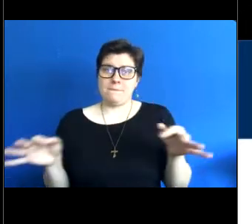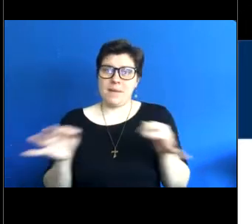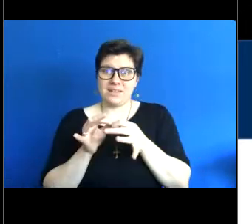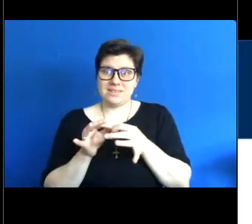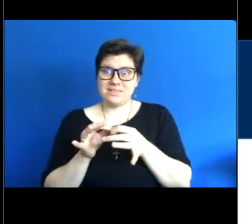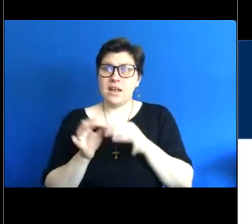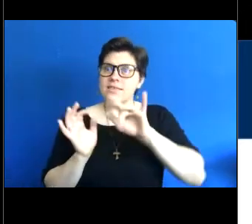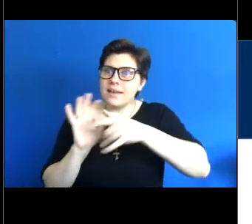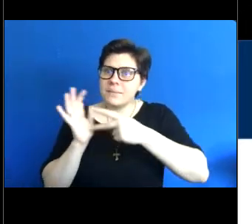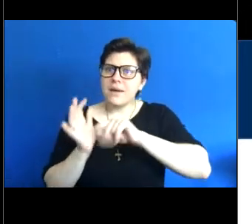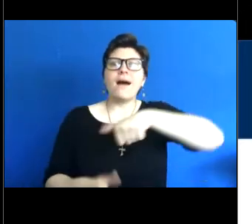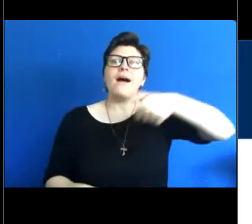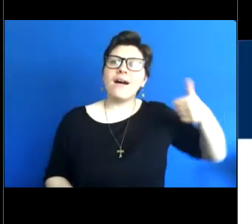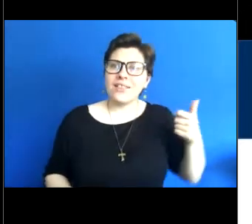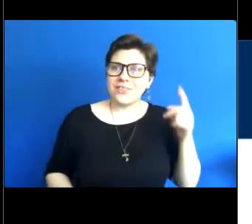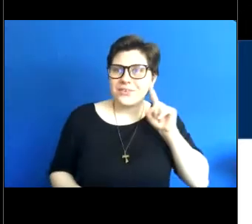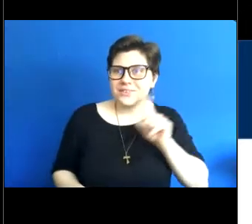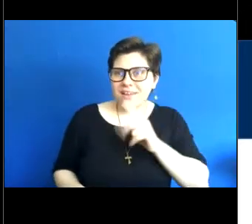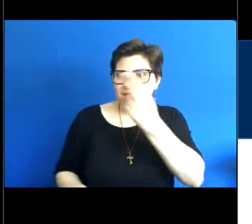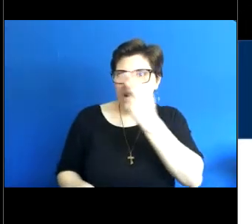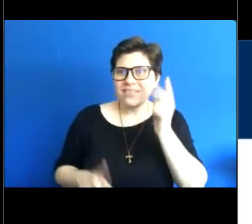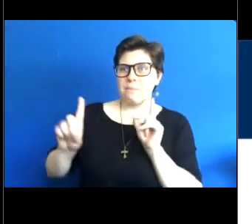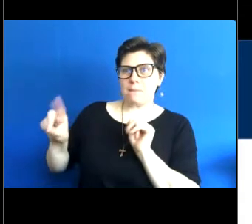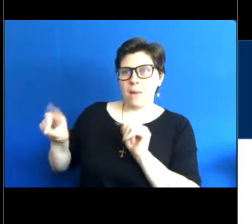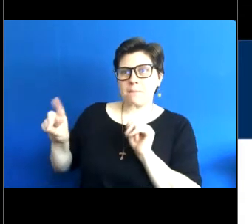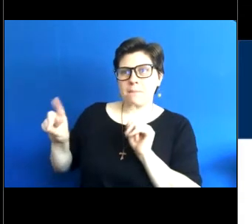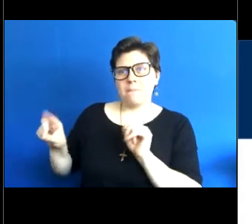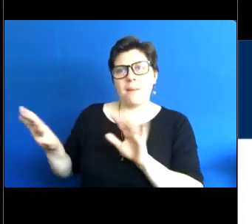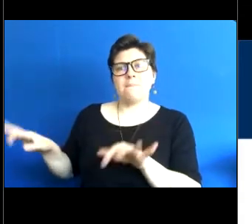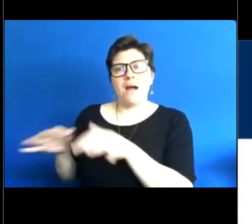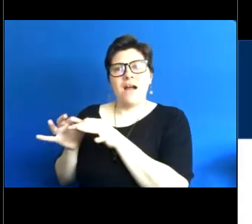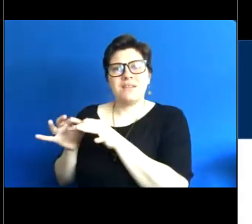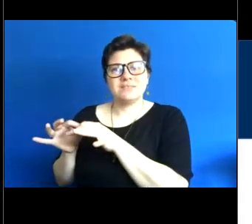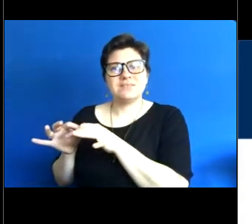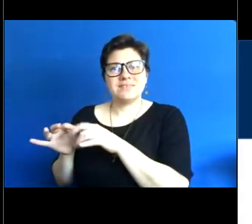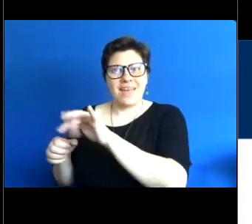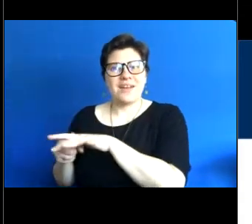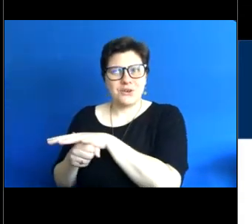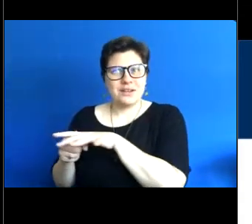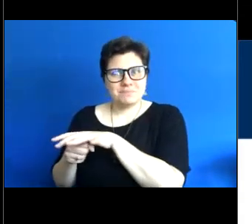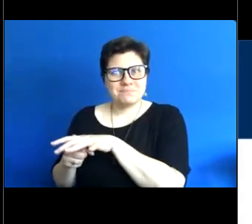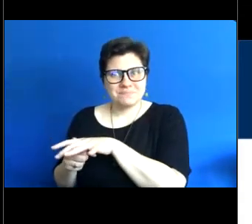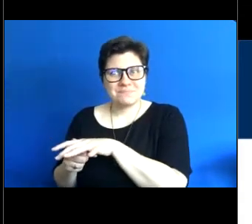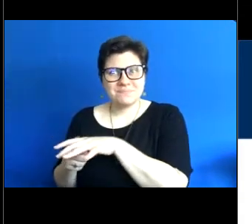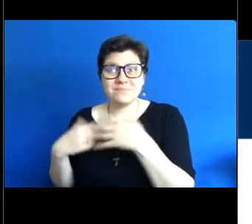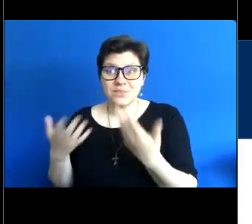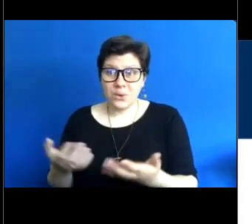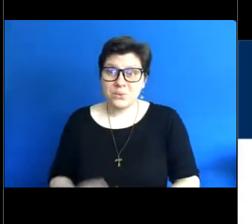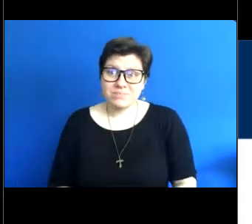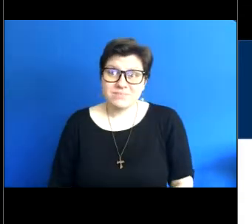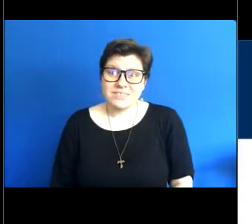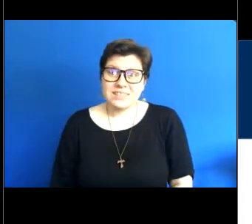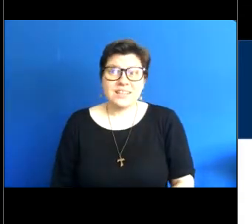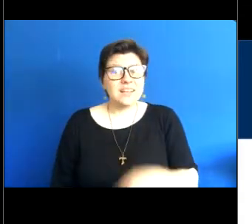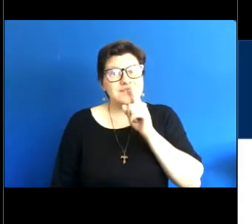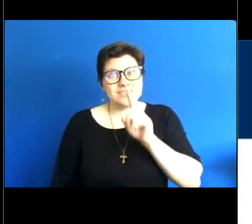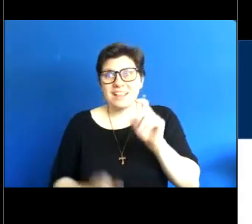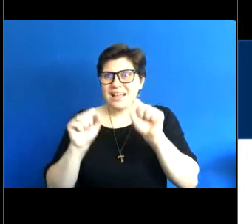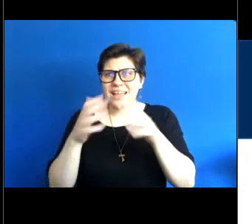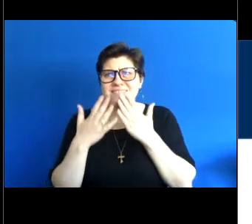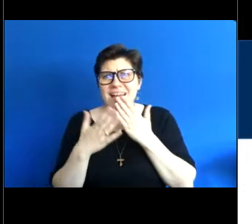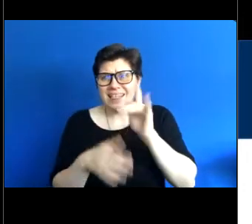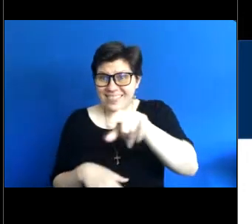to other deaf Catholics coming to mass that lived in that area. So I can really thank this